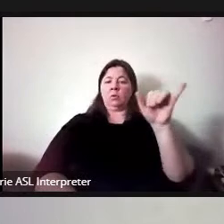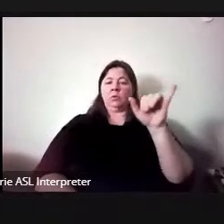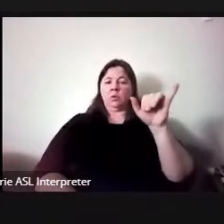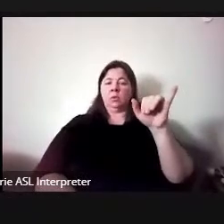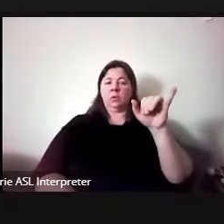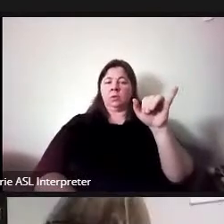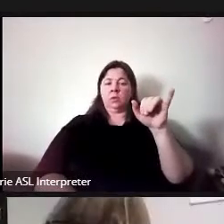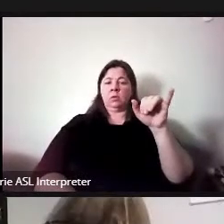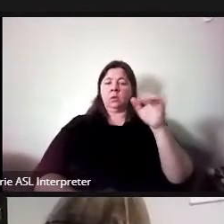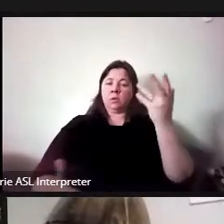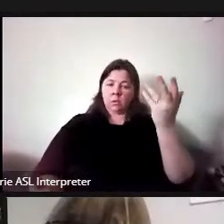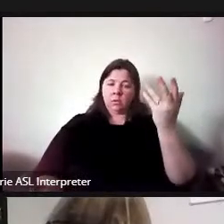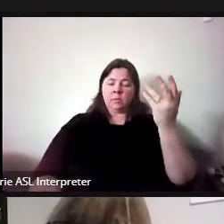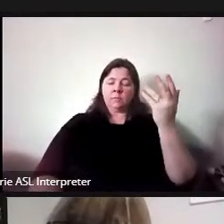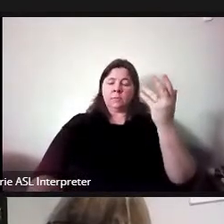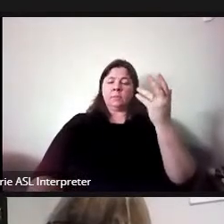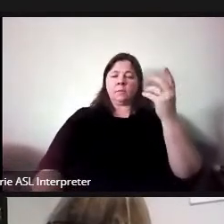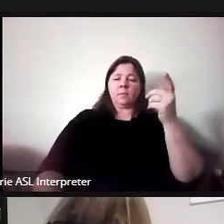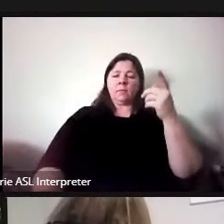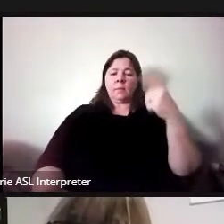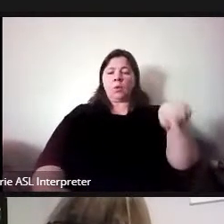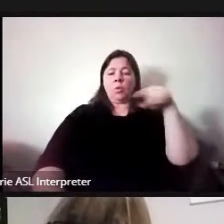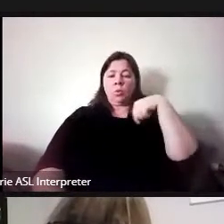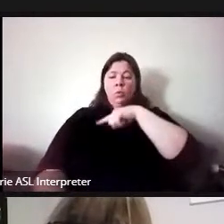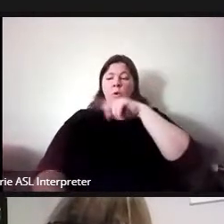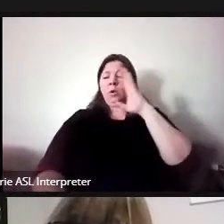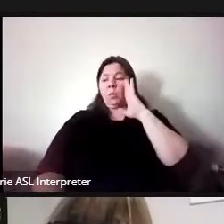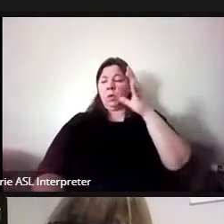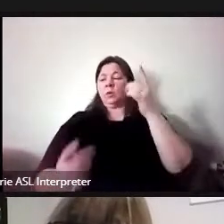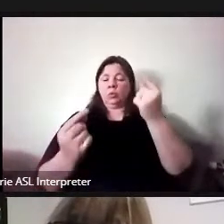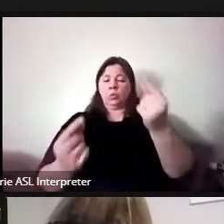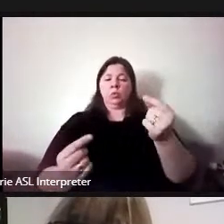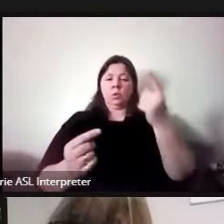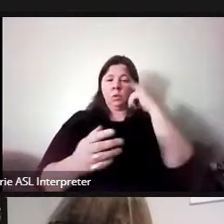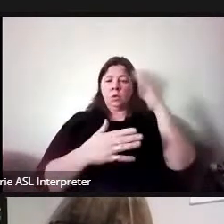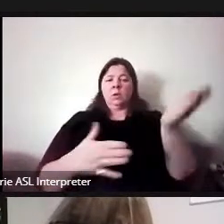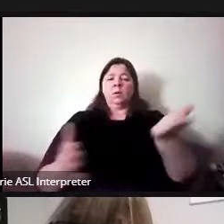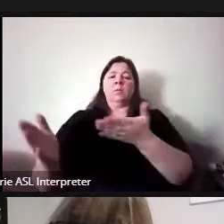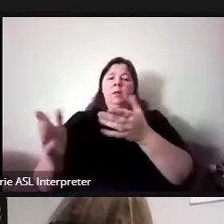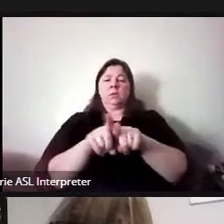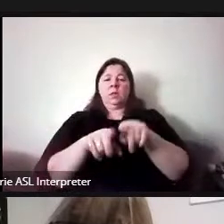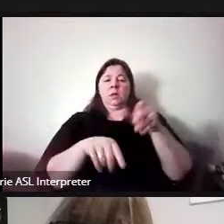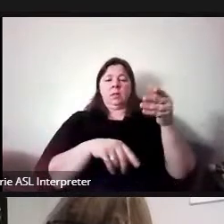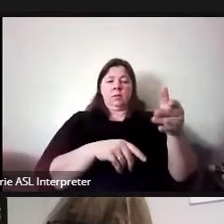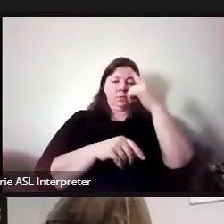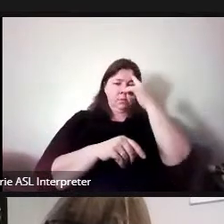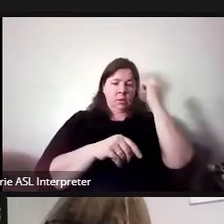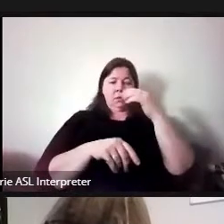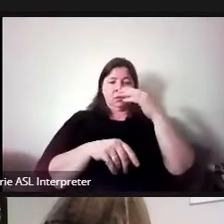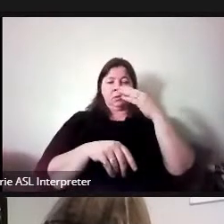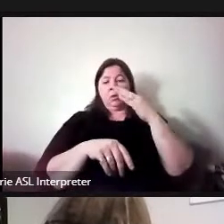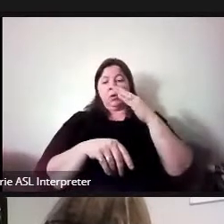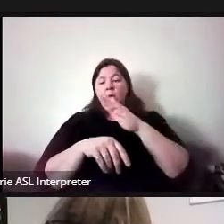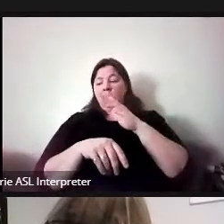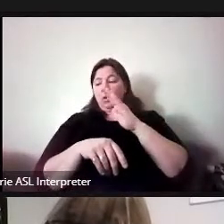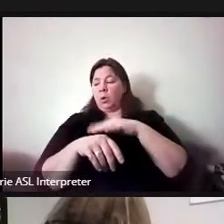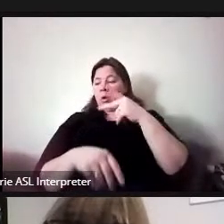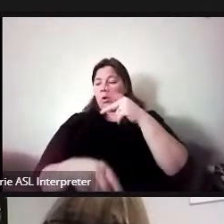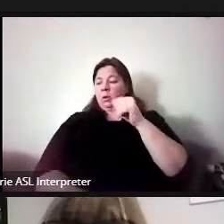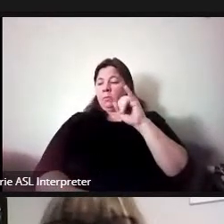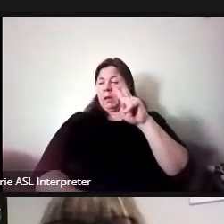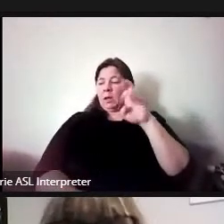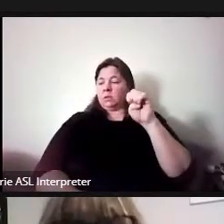plans, and we are definitely going into this, because Onpassive is going to give us so much.